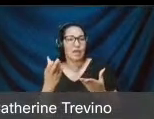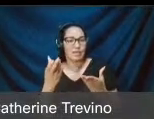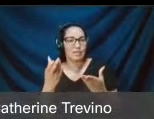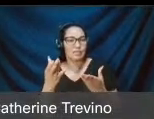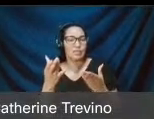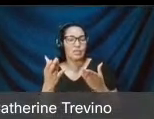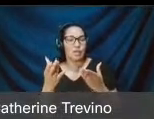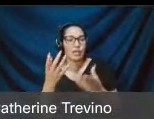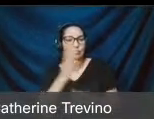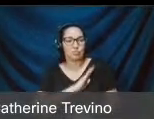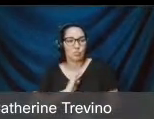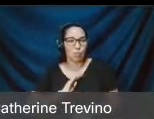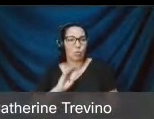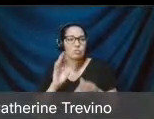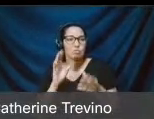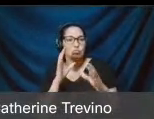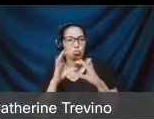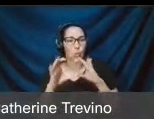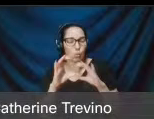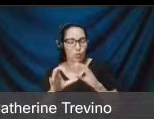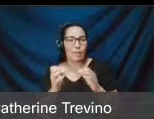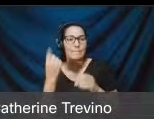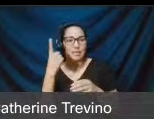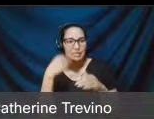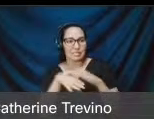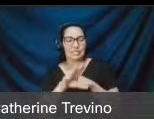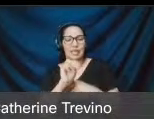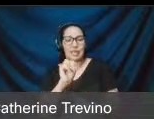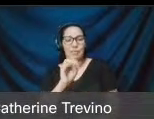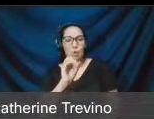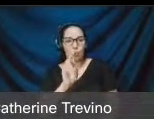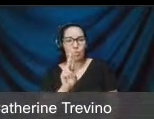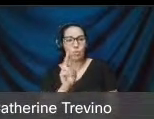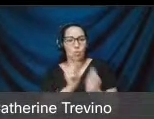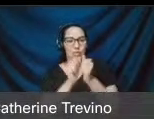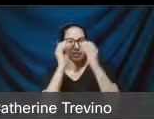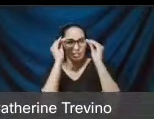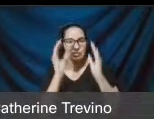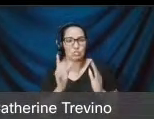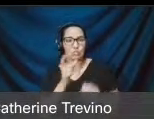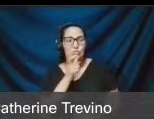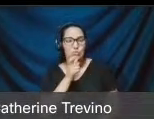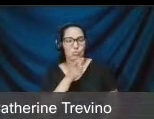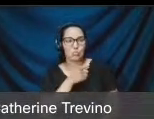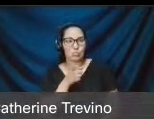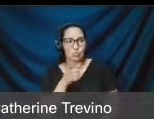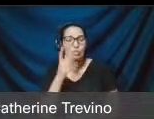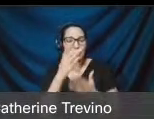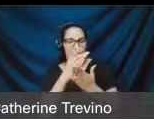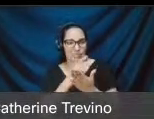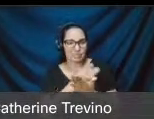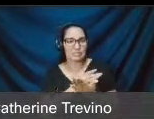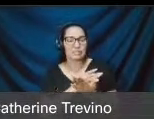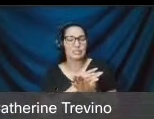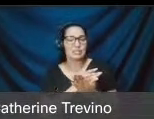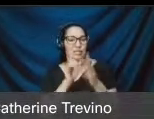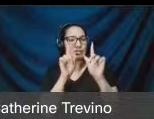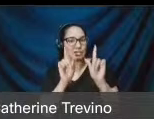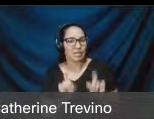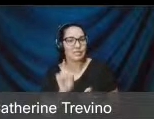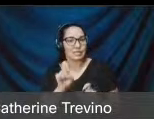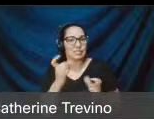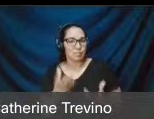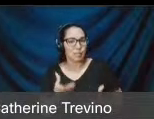correspondence, but it is, okay. It is in our MOU with the teachers that we listed that diagnostic needs to be